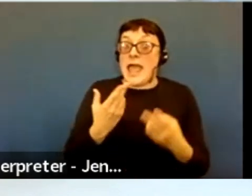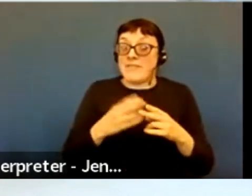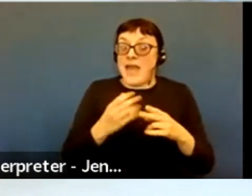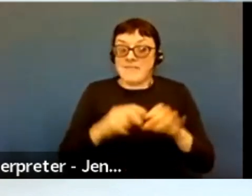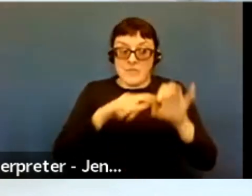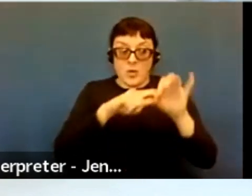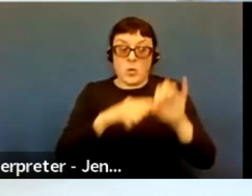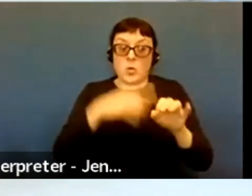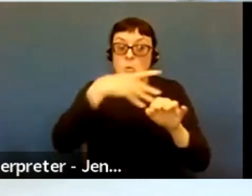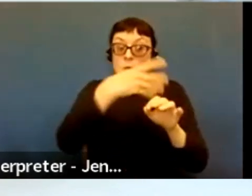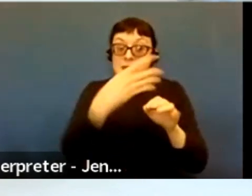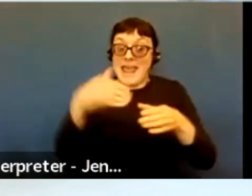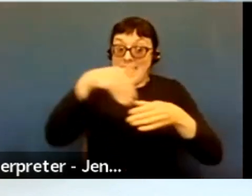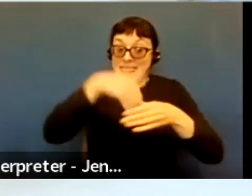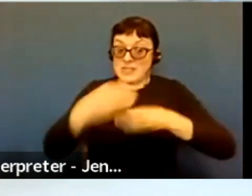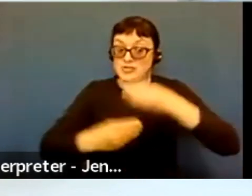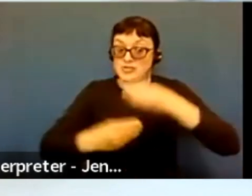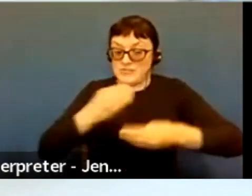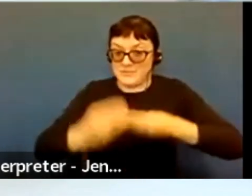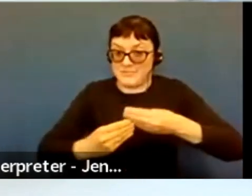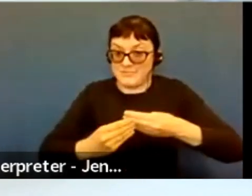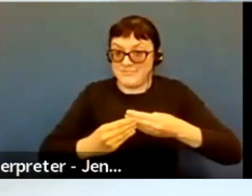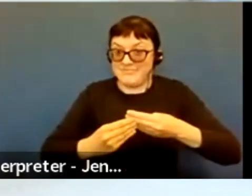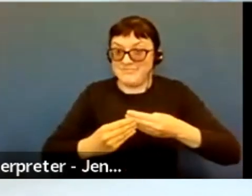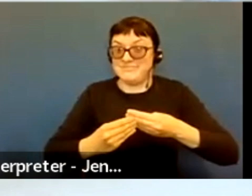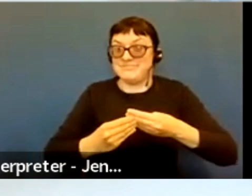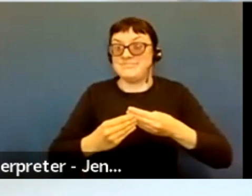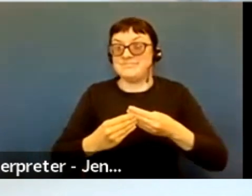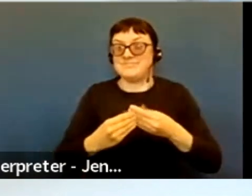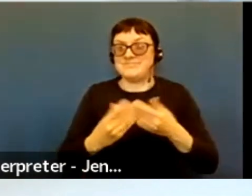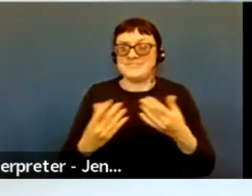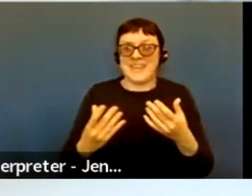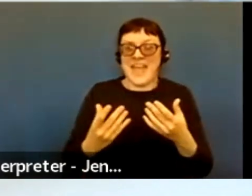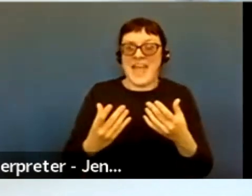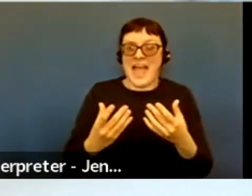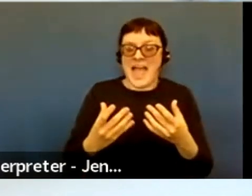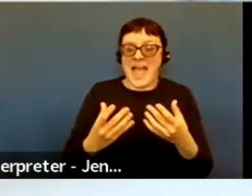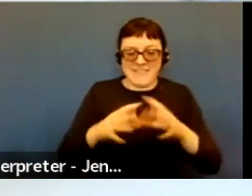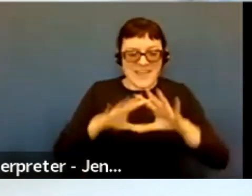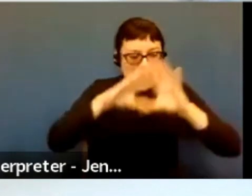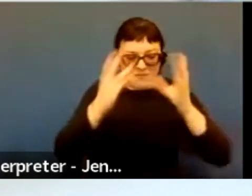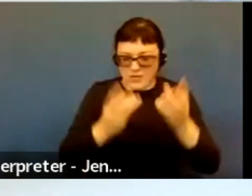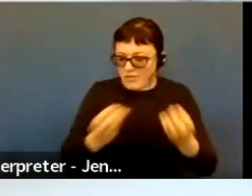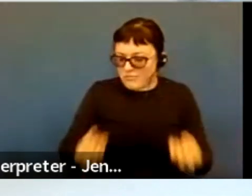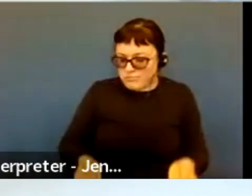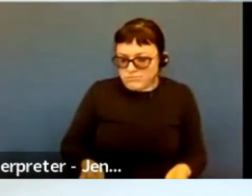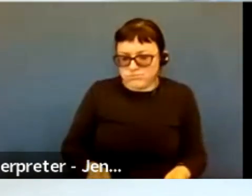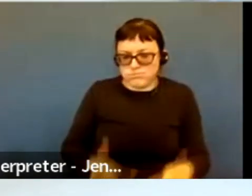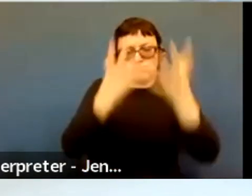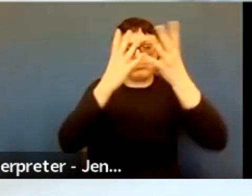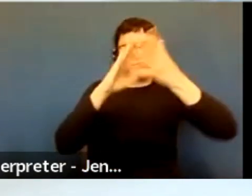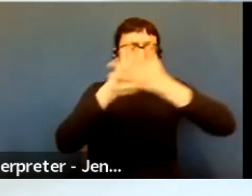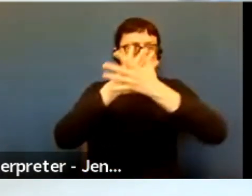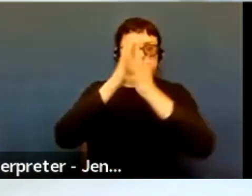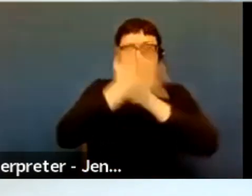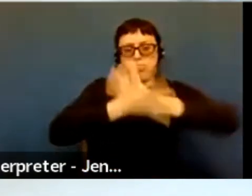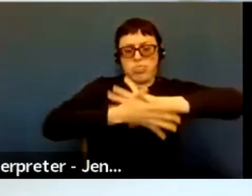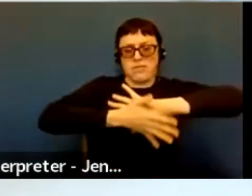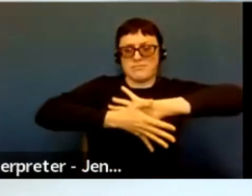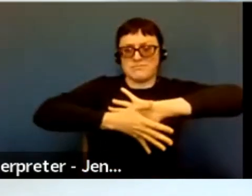think weather is queerness in these stories. It's about just kind of just throwing everything up in the air